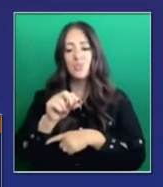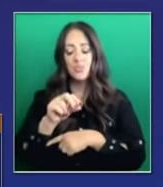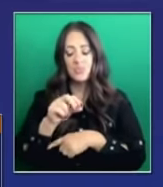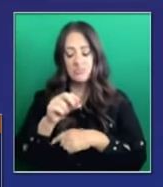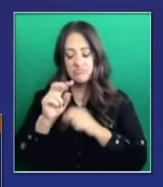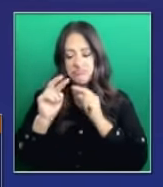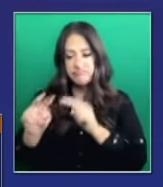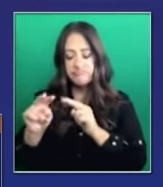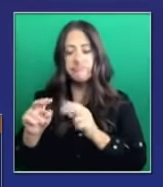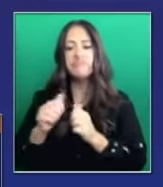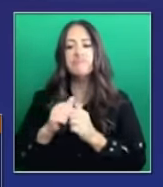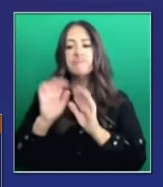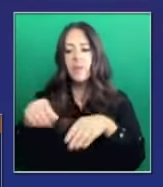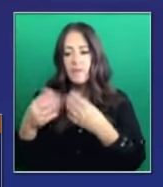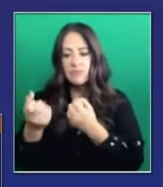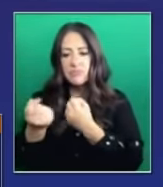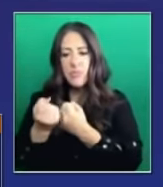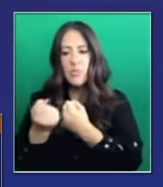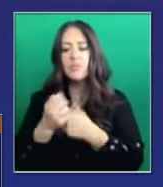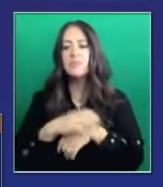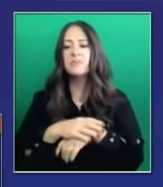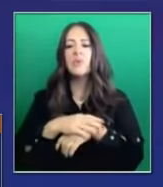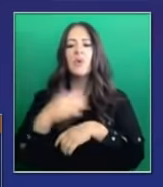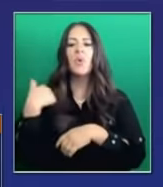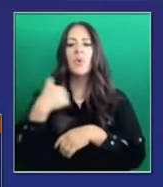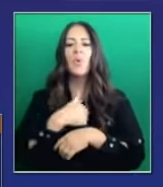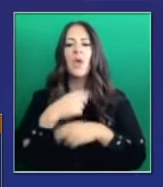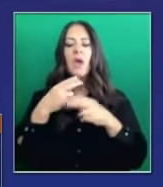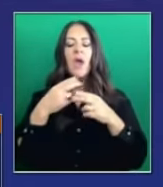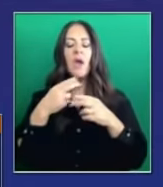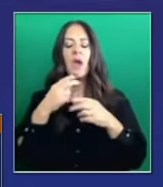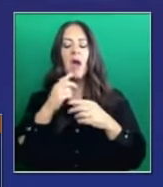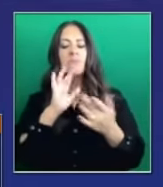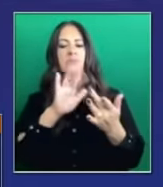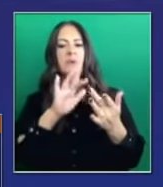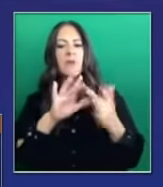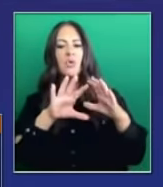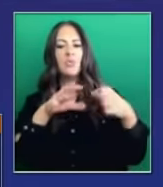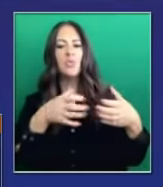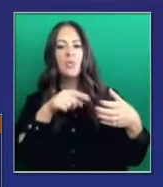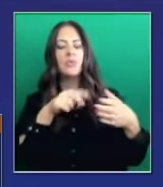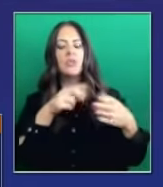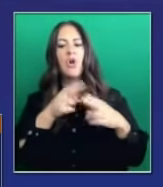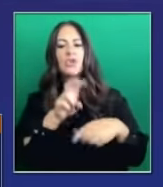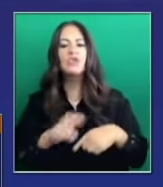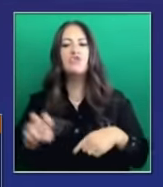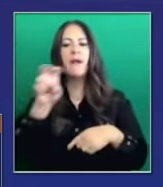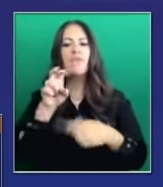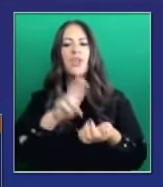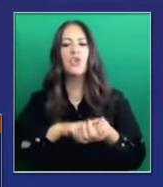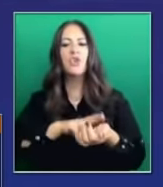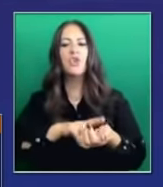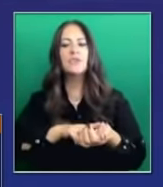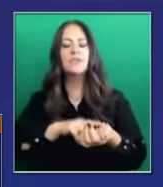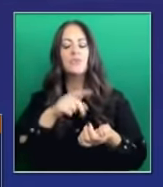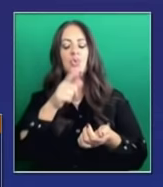level, identifying registry staff, what we call traveler nurses, who can come to the region to provide